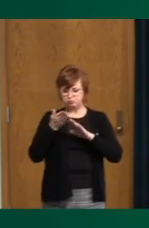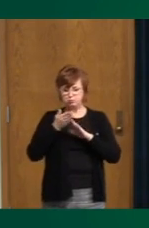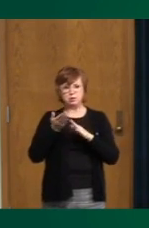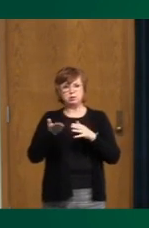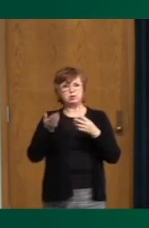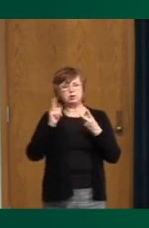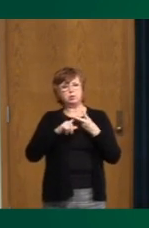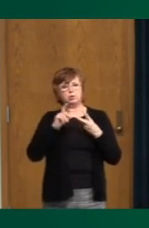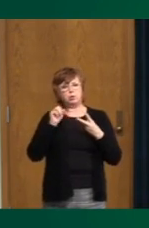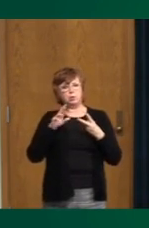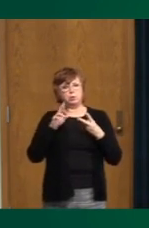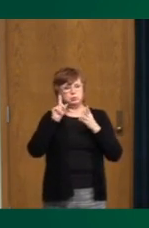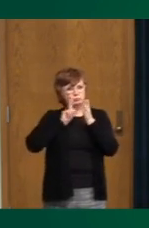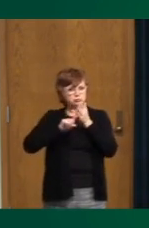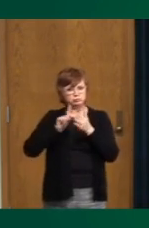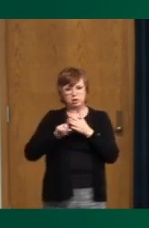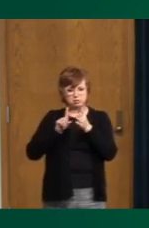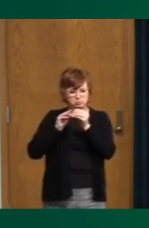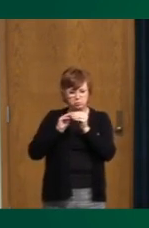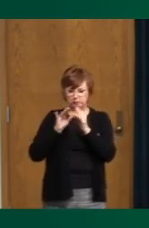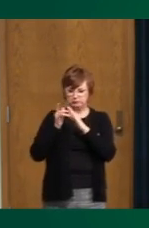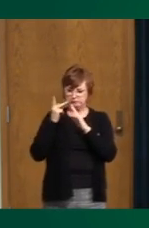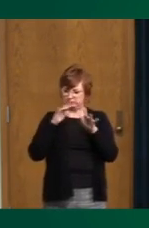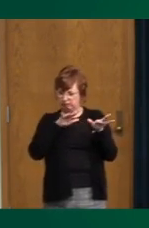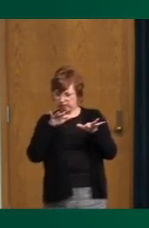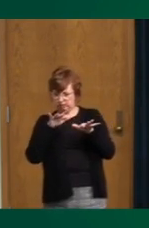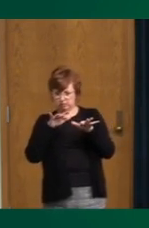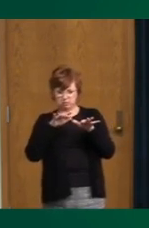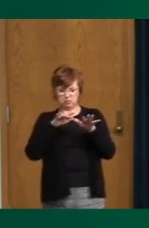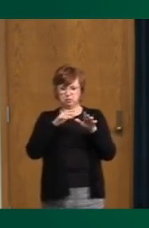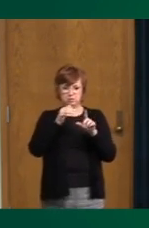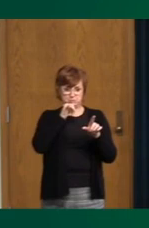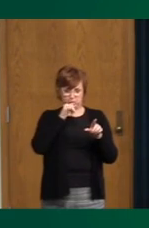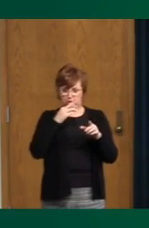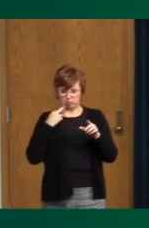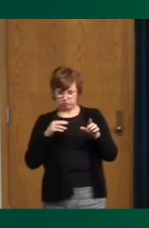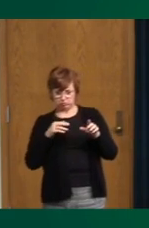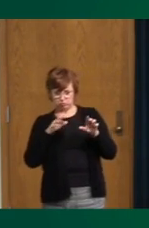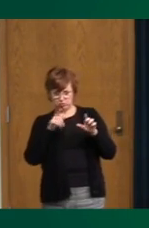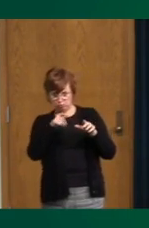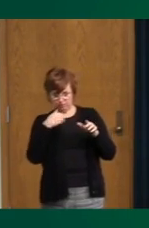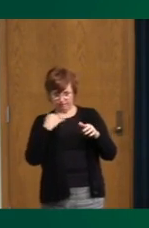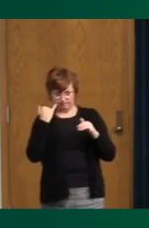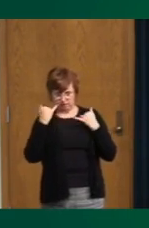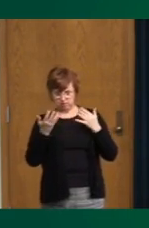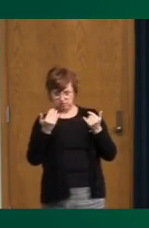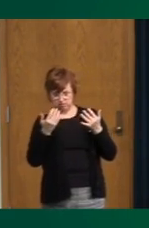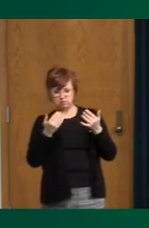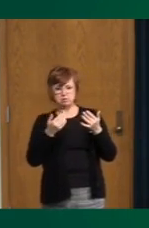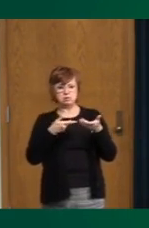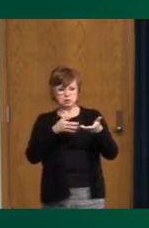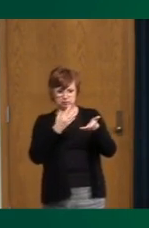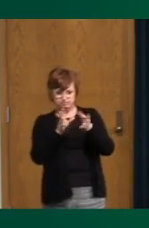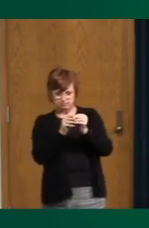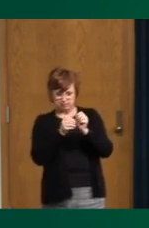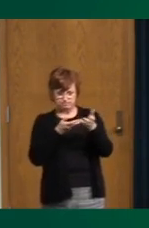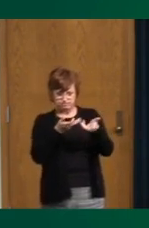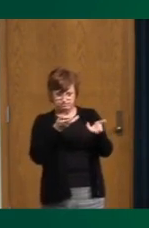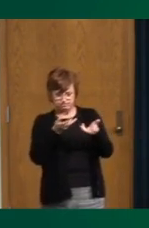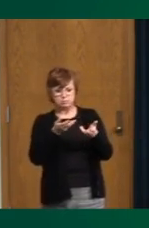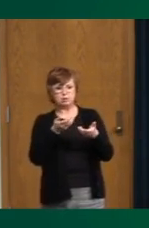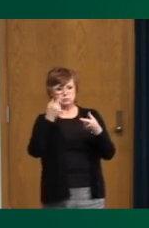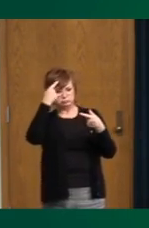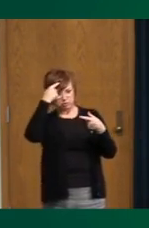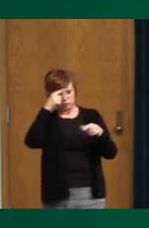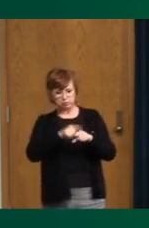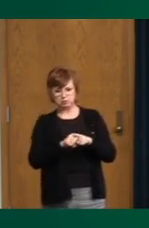our hospitality industry and consult with them, and they may have some suggestions on how we can conduct that business